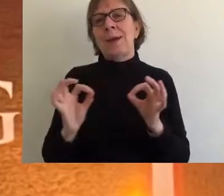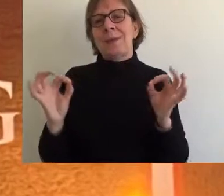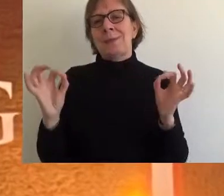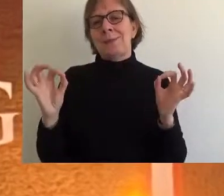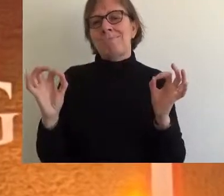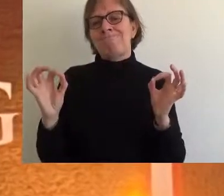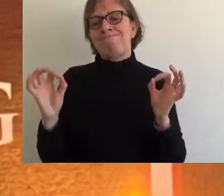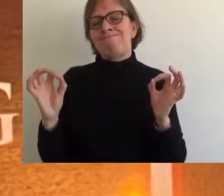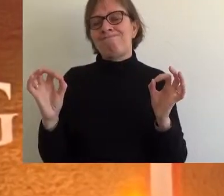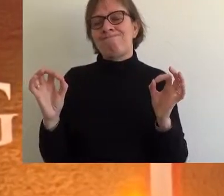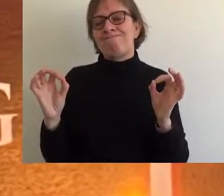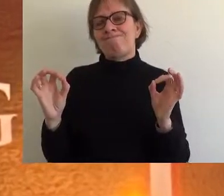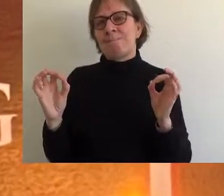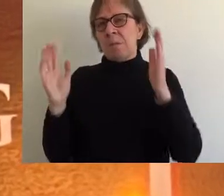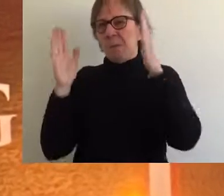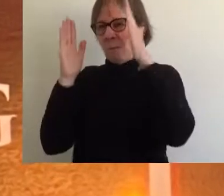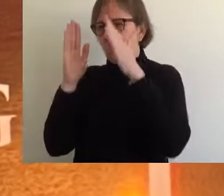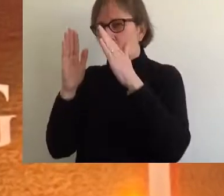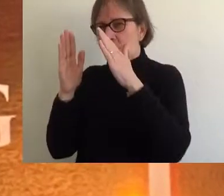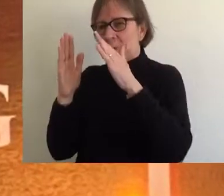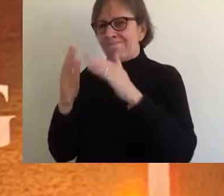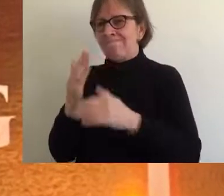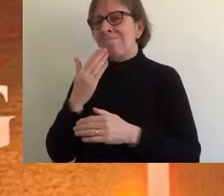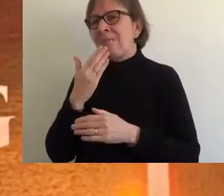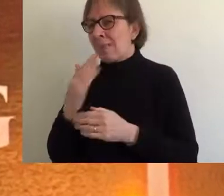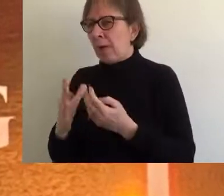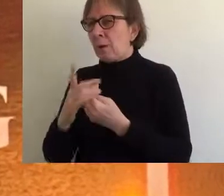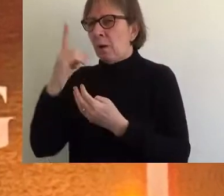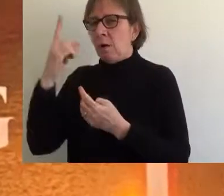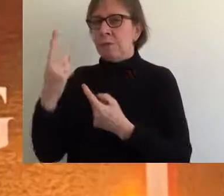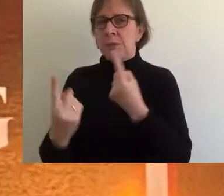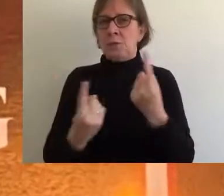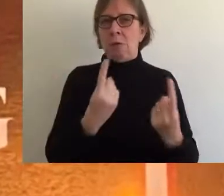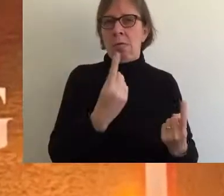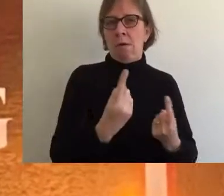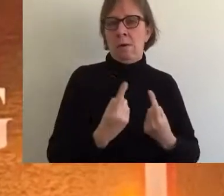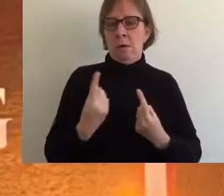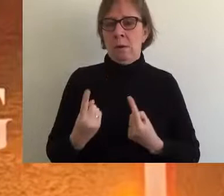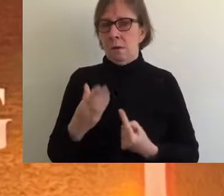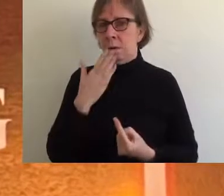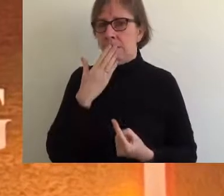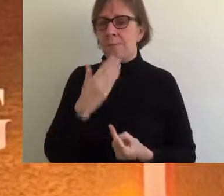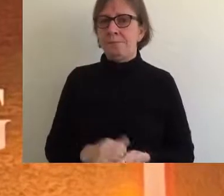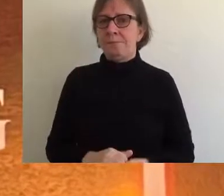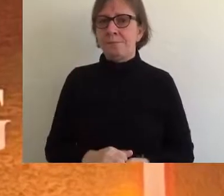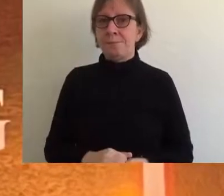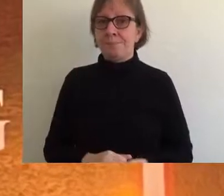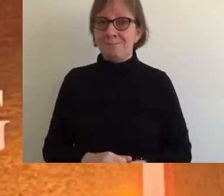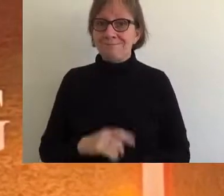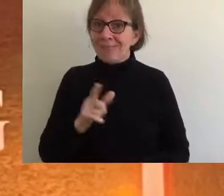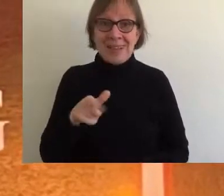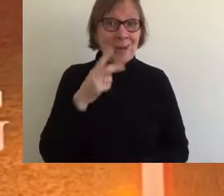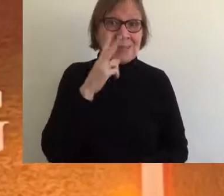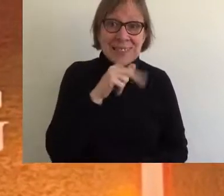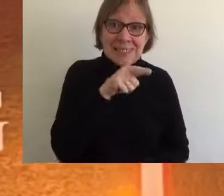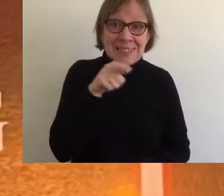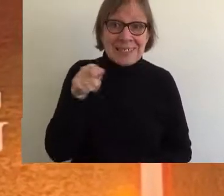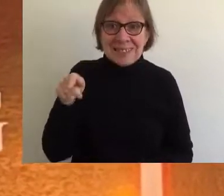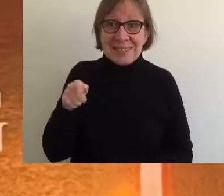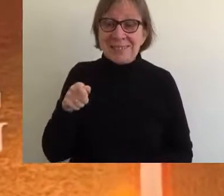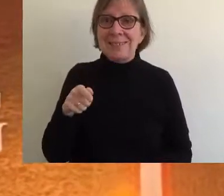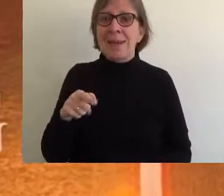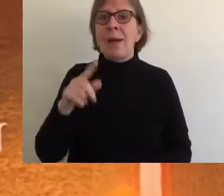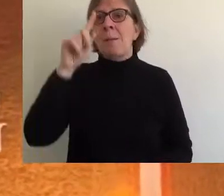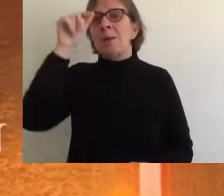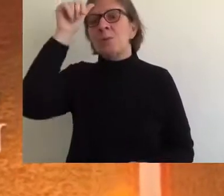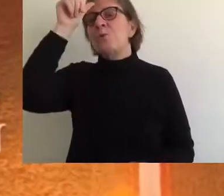to God for our brothers and sisters in Christ. For though we may not see each other right now, we know that